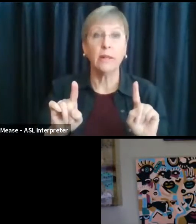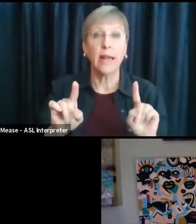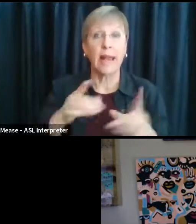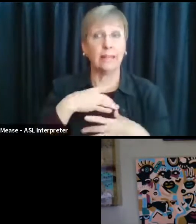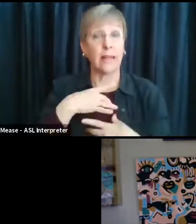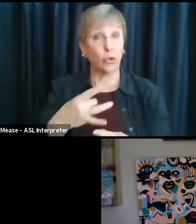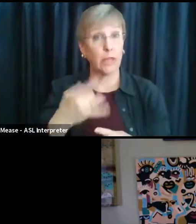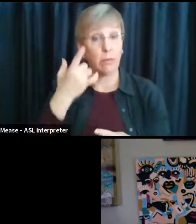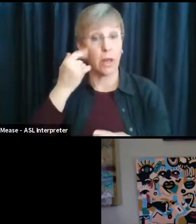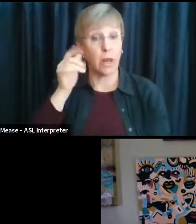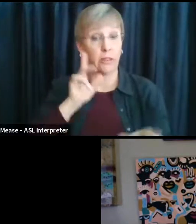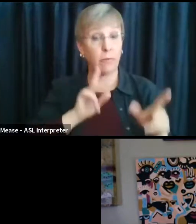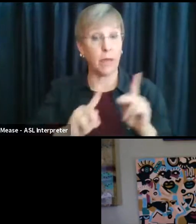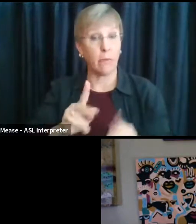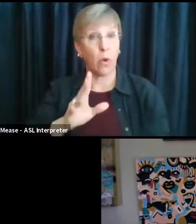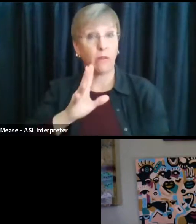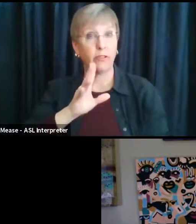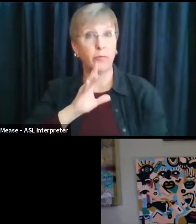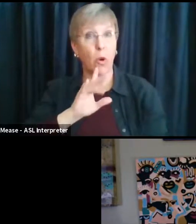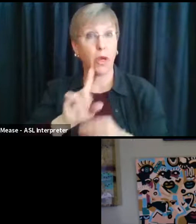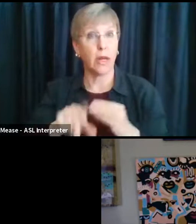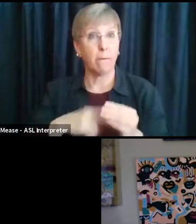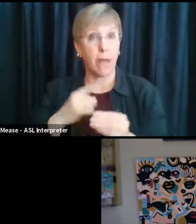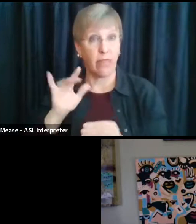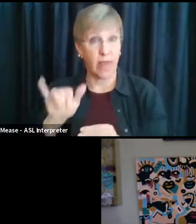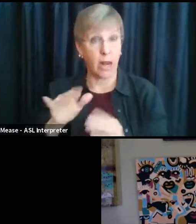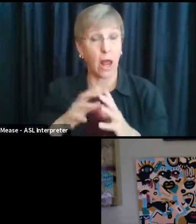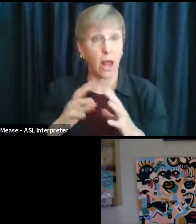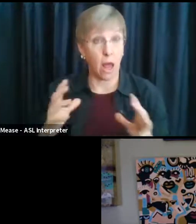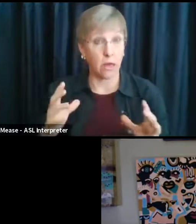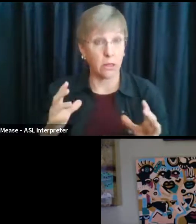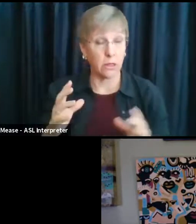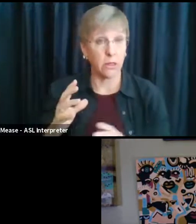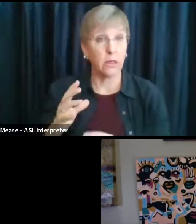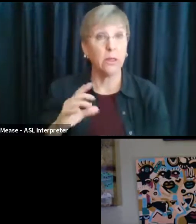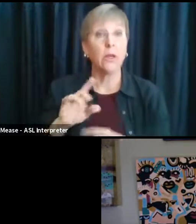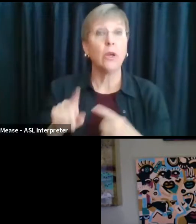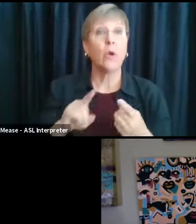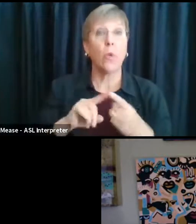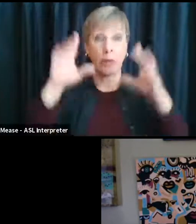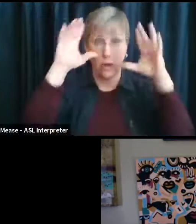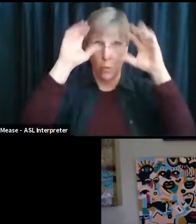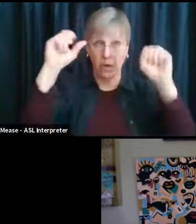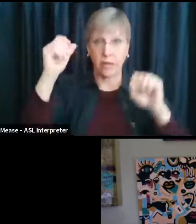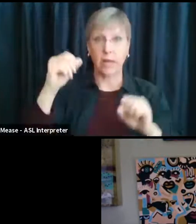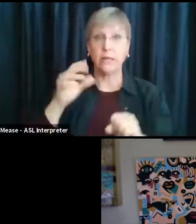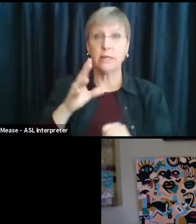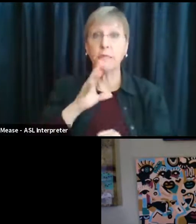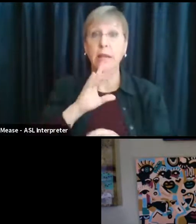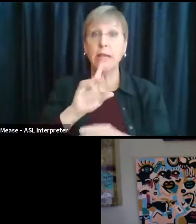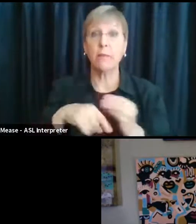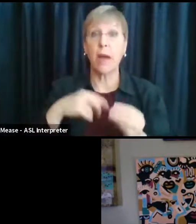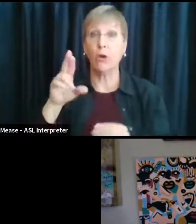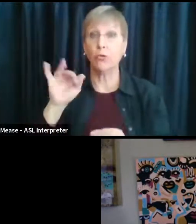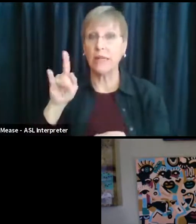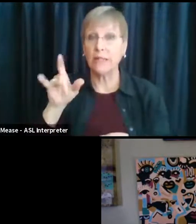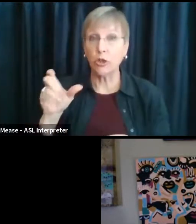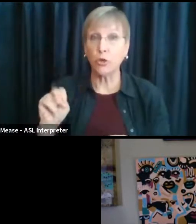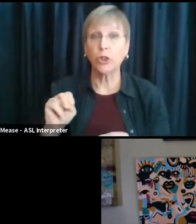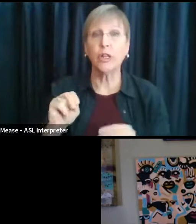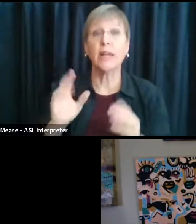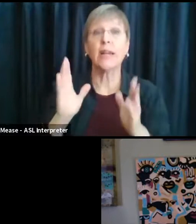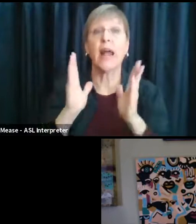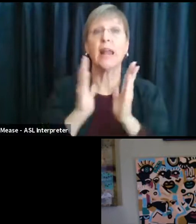is that people have spoken about it a lot. When our president speaks about restitution and when he asks